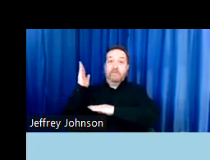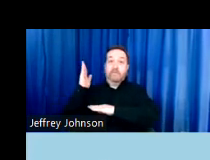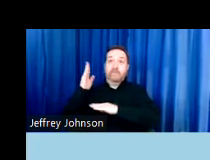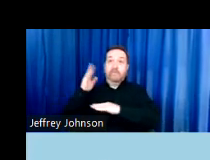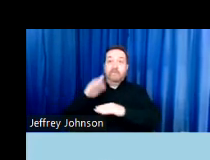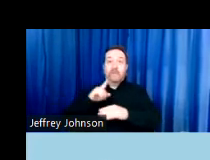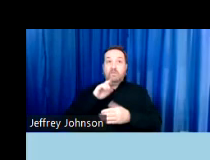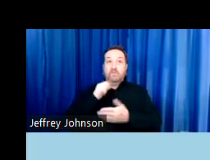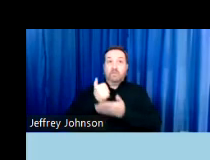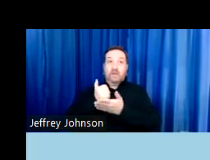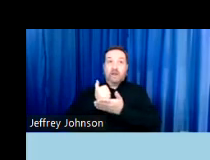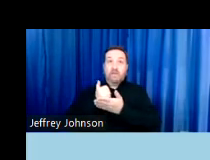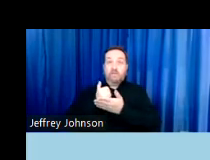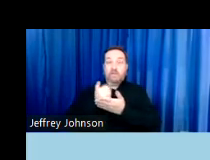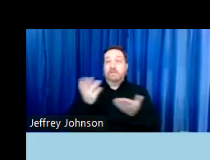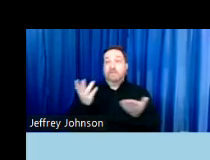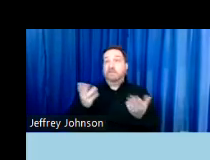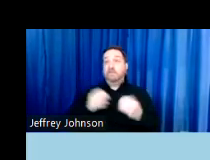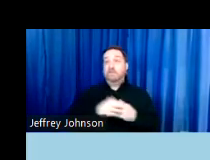ways.